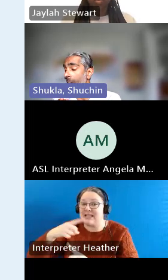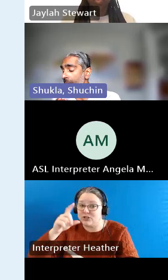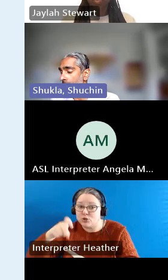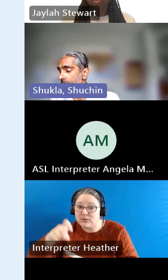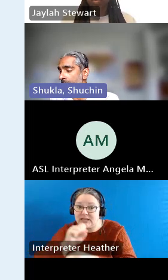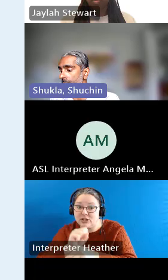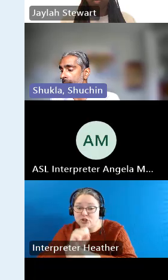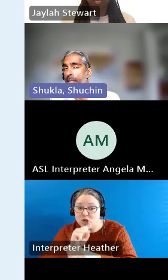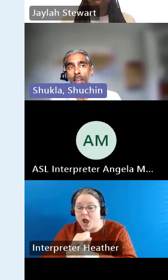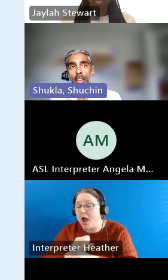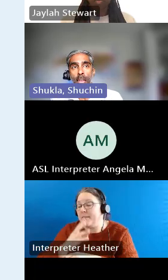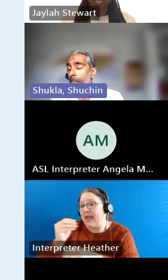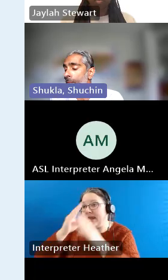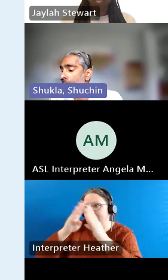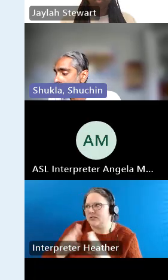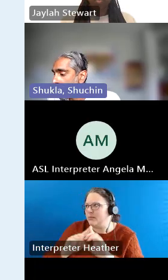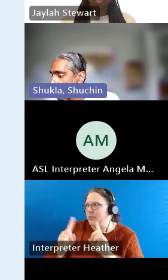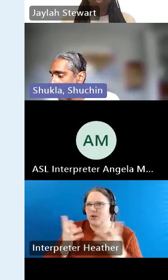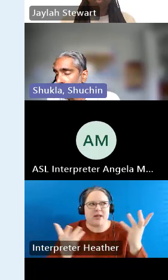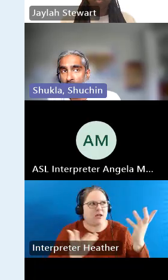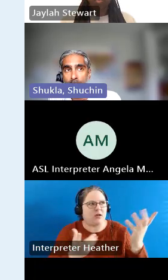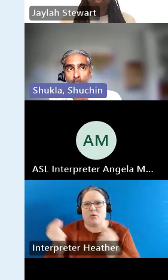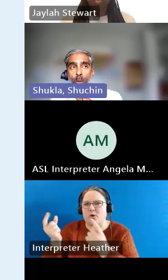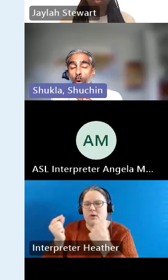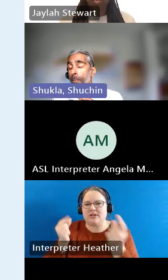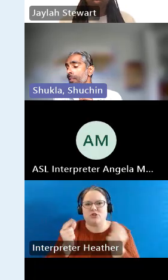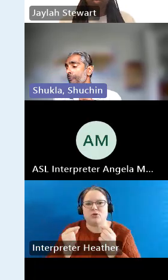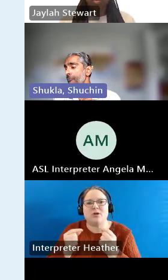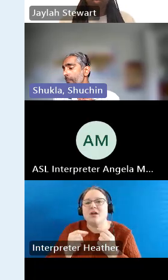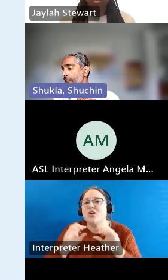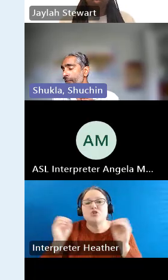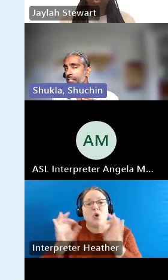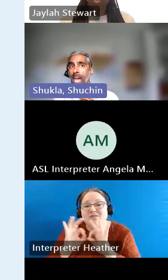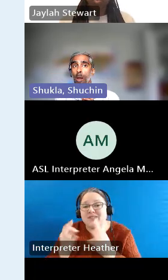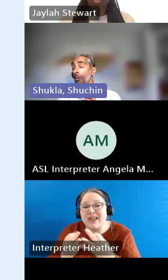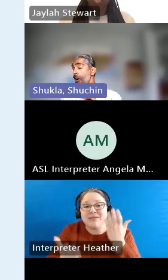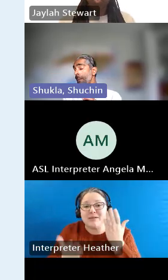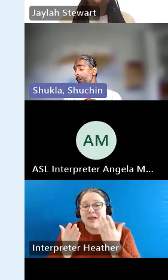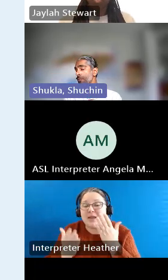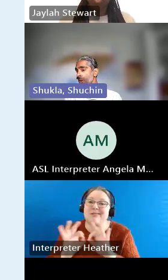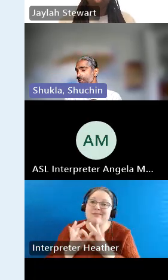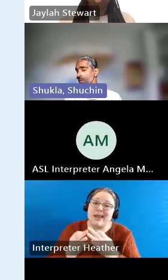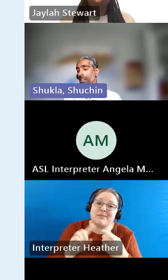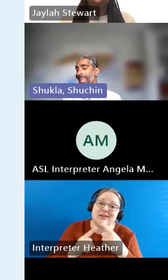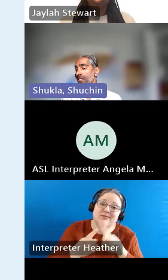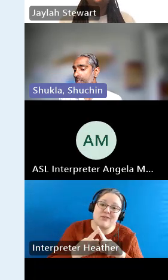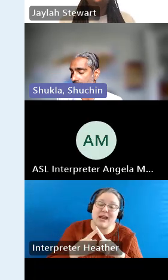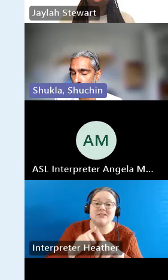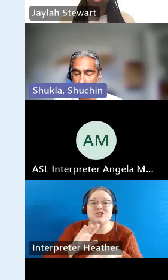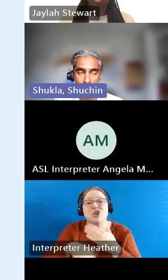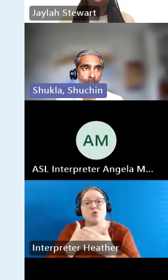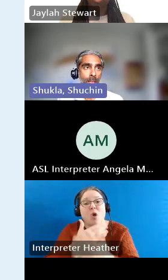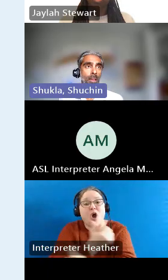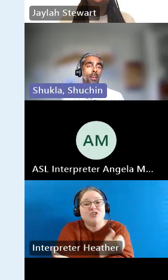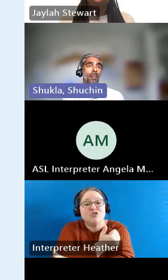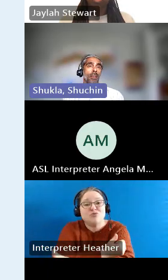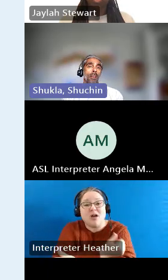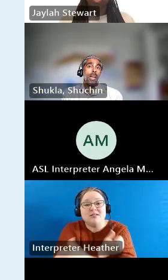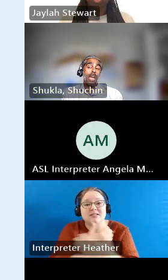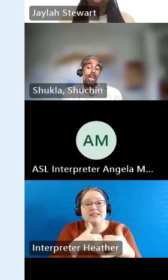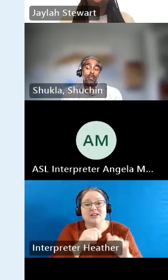job, but you don't have any of those things. Maybe you've lost contact with family, or maybe the family and friends you had were all people you use drugs with and you can't associate with